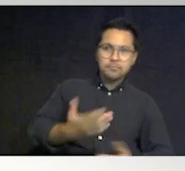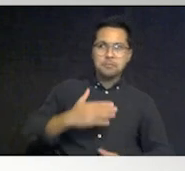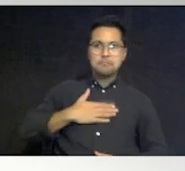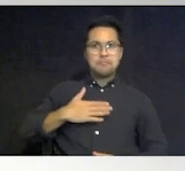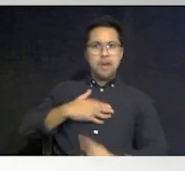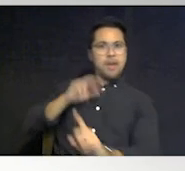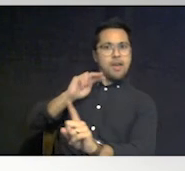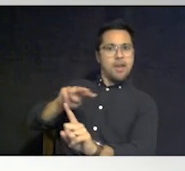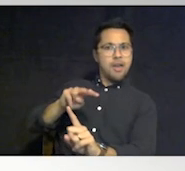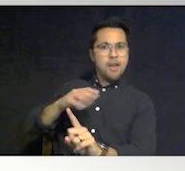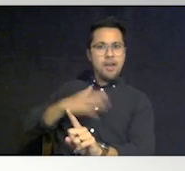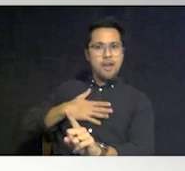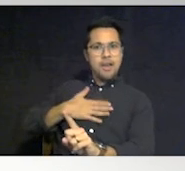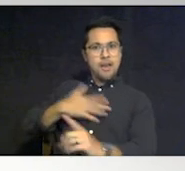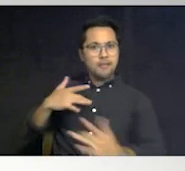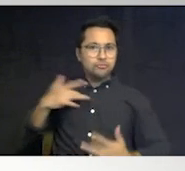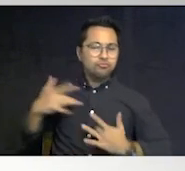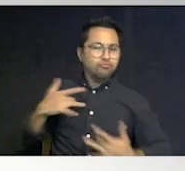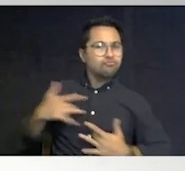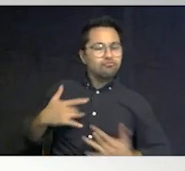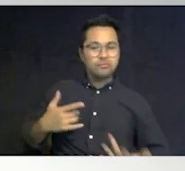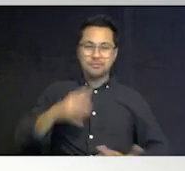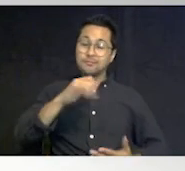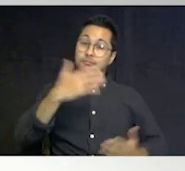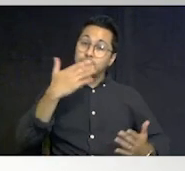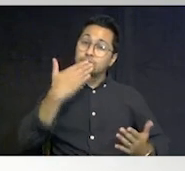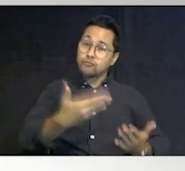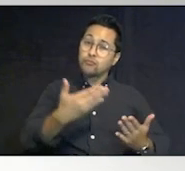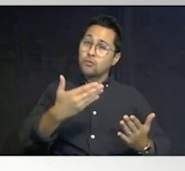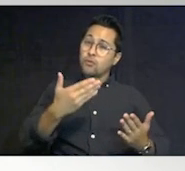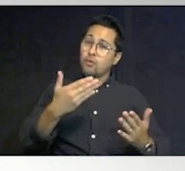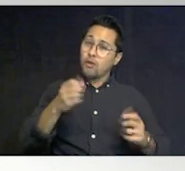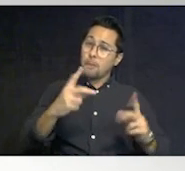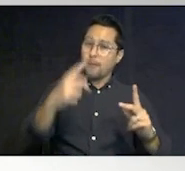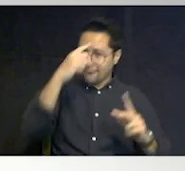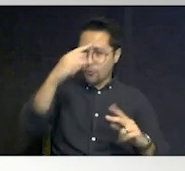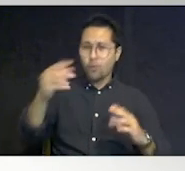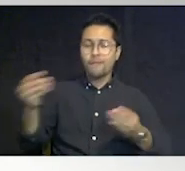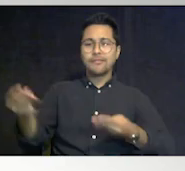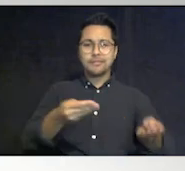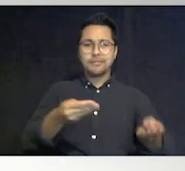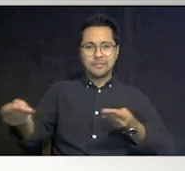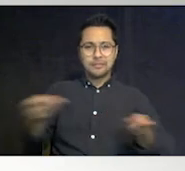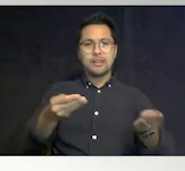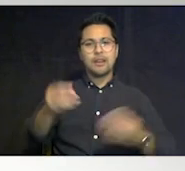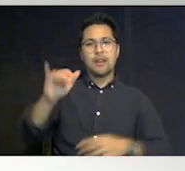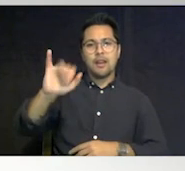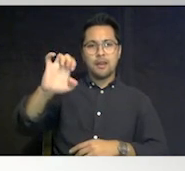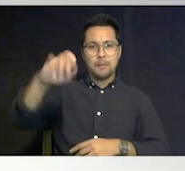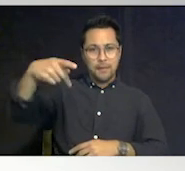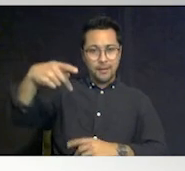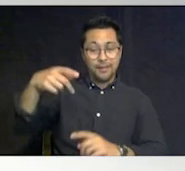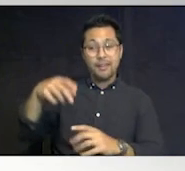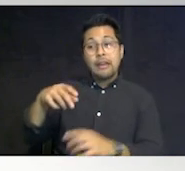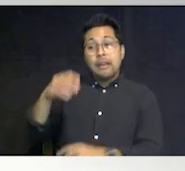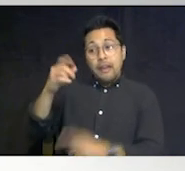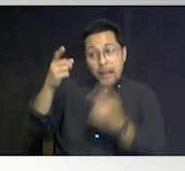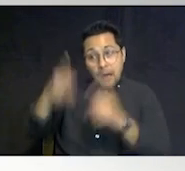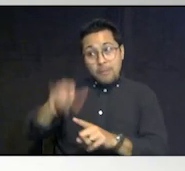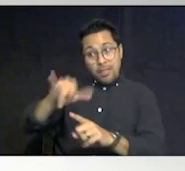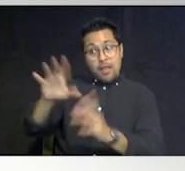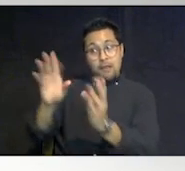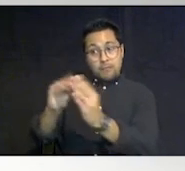about. This is a great opportunity for a facilitated IEP. Inside of a facilitated IEP, you're going to be able to take a